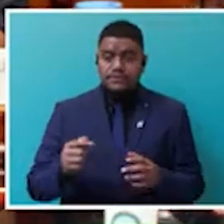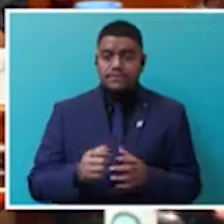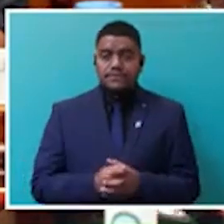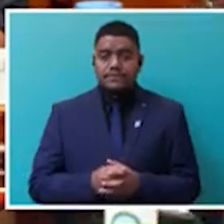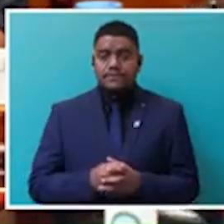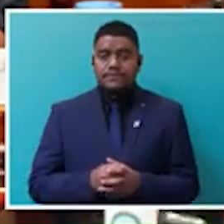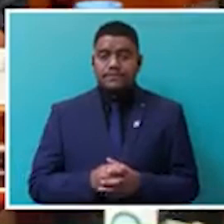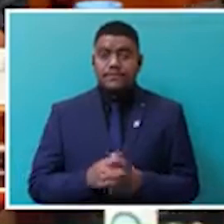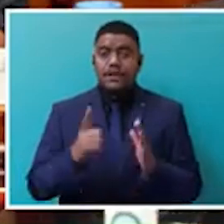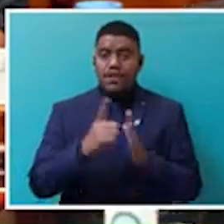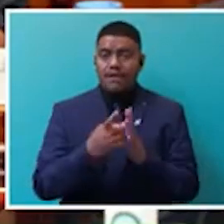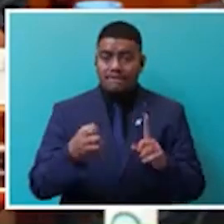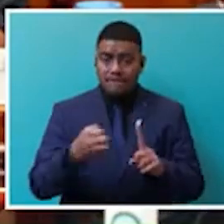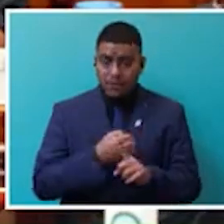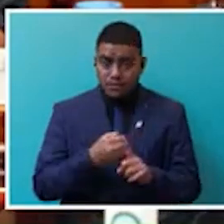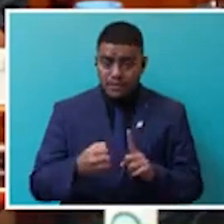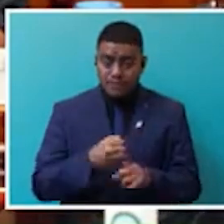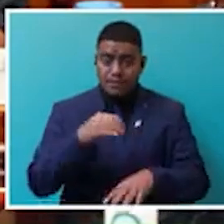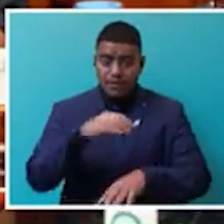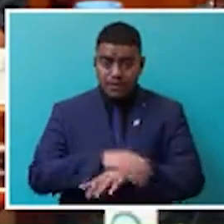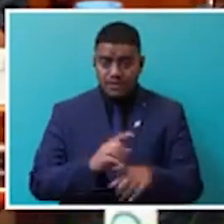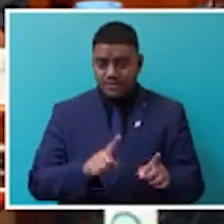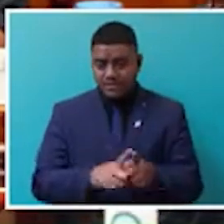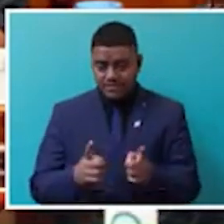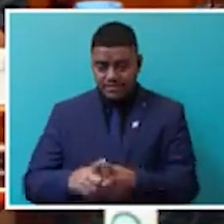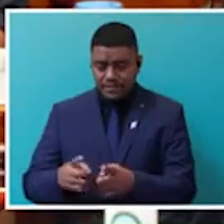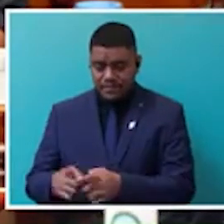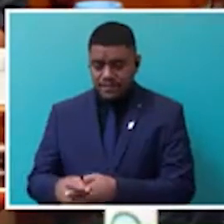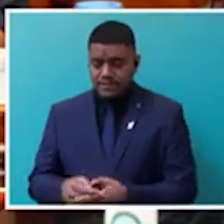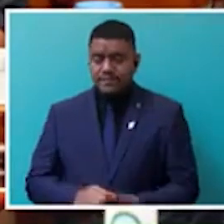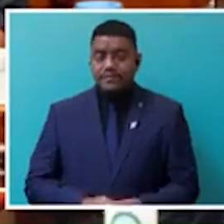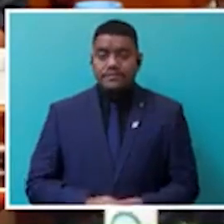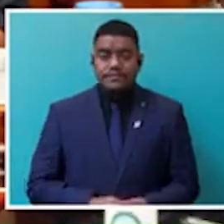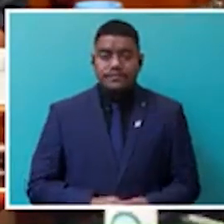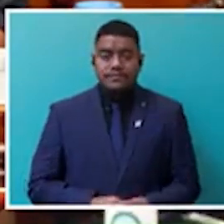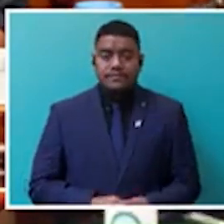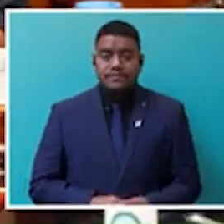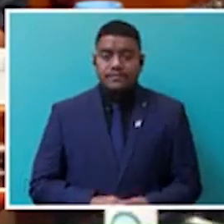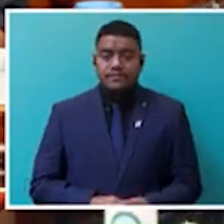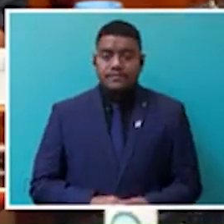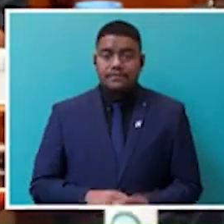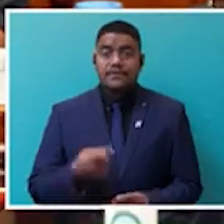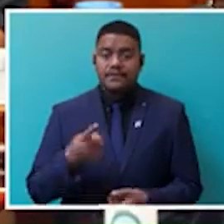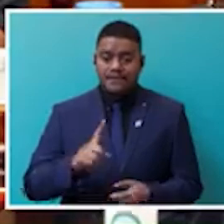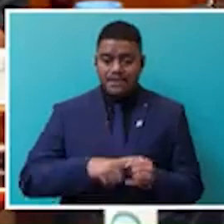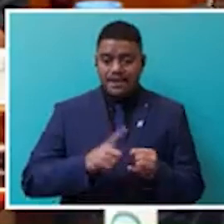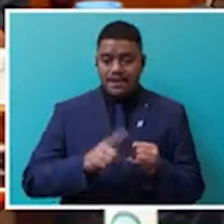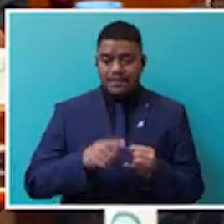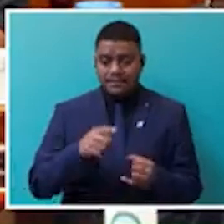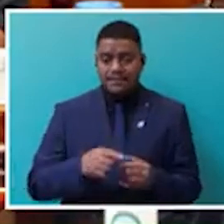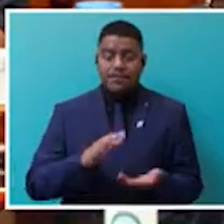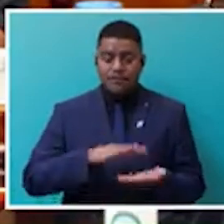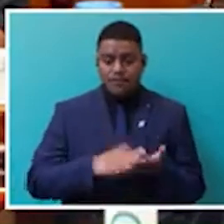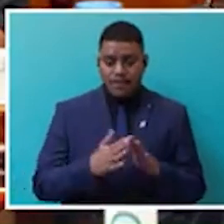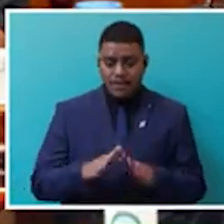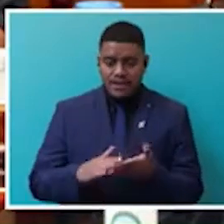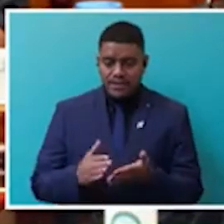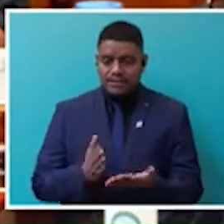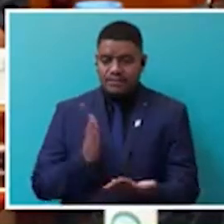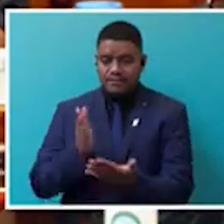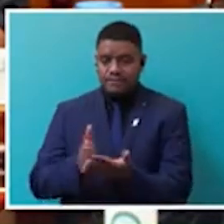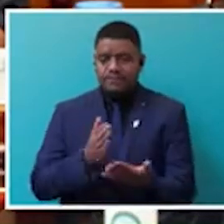and rehabilitation reforms, legislative reform and interagency coordination, and the last pillar is the community engagement and